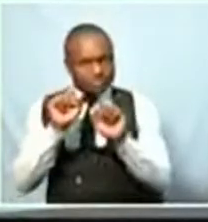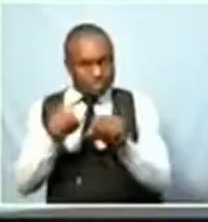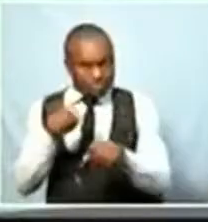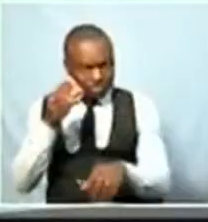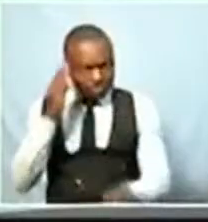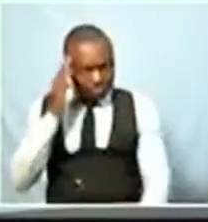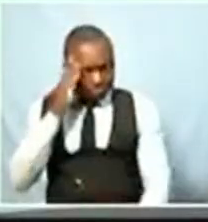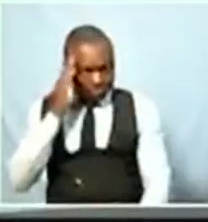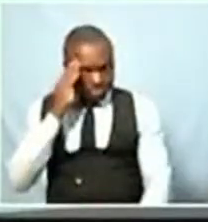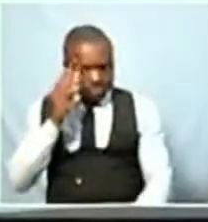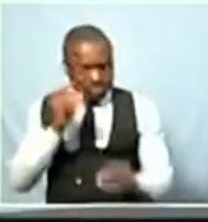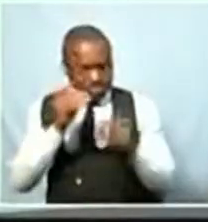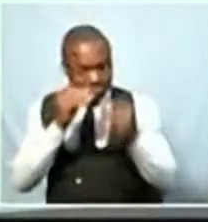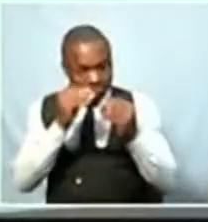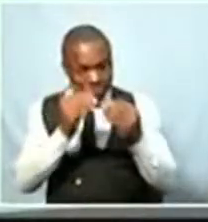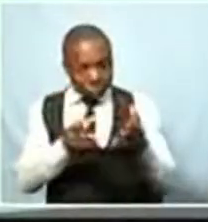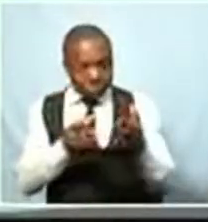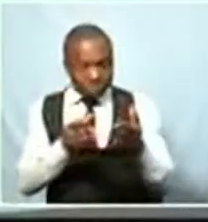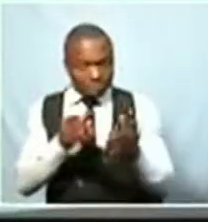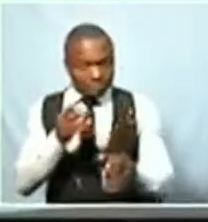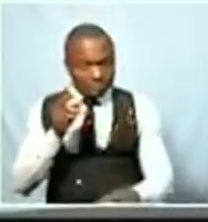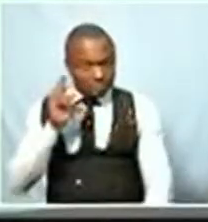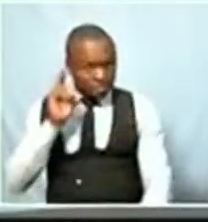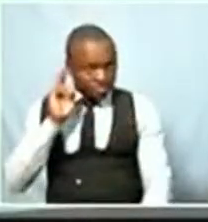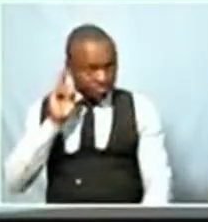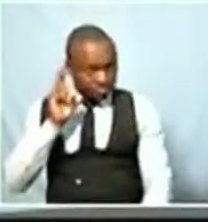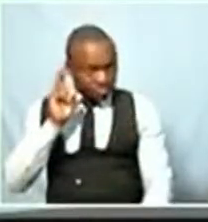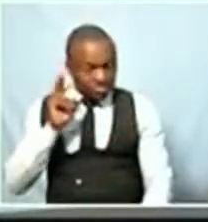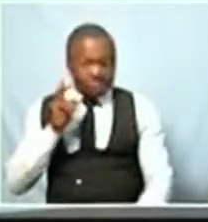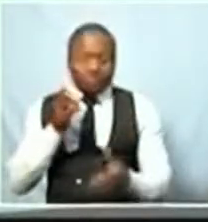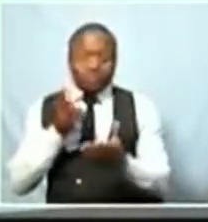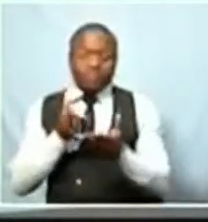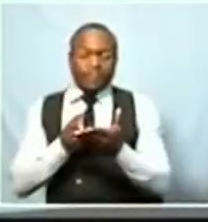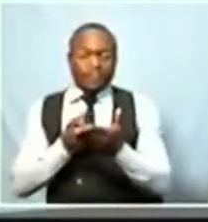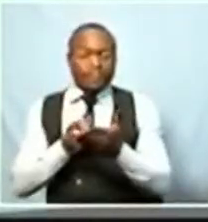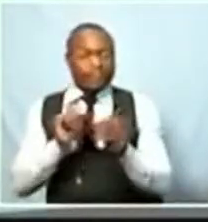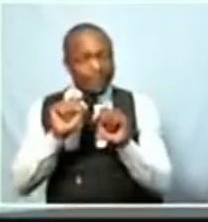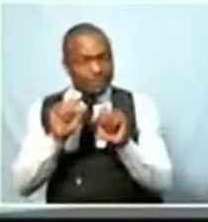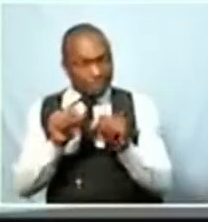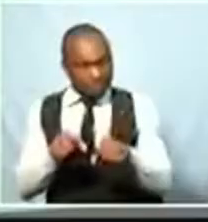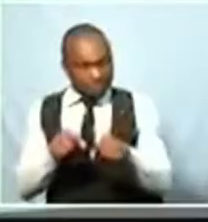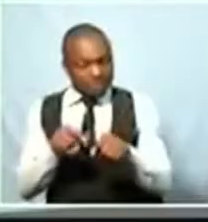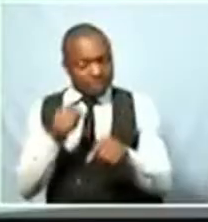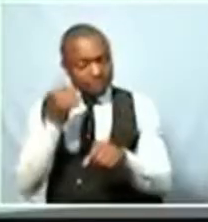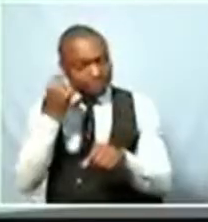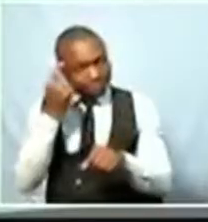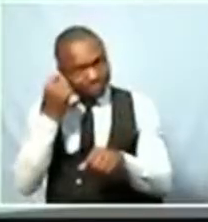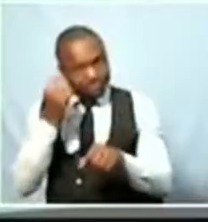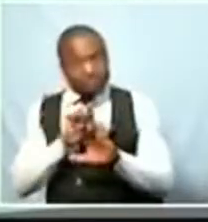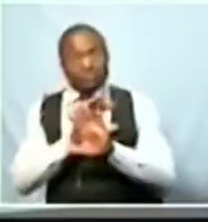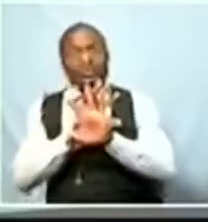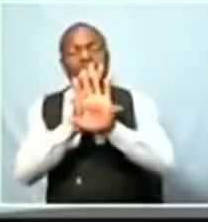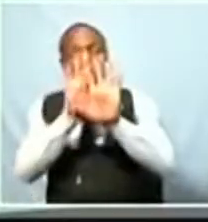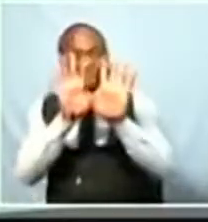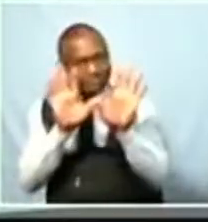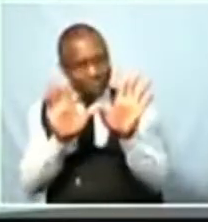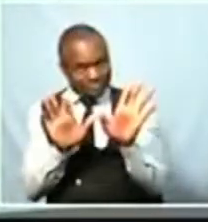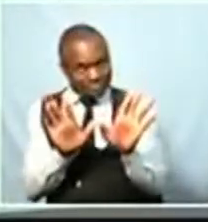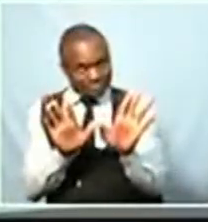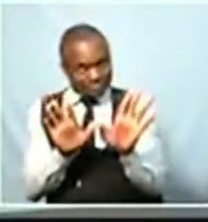that I'll give you a bit of background on this, so that maybe we put it into context, and maybe we